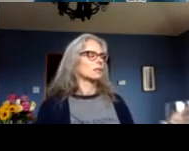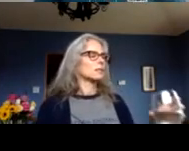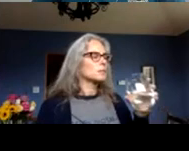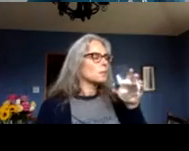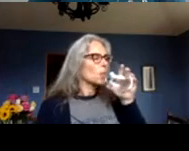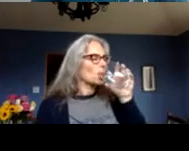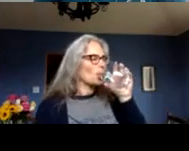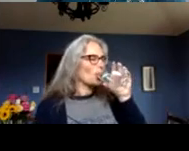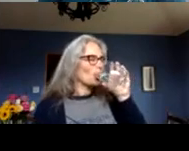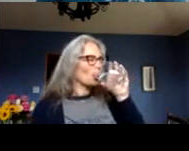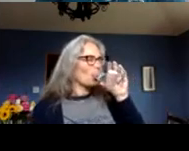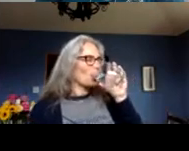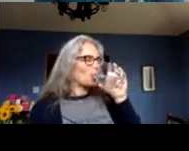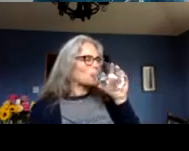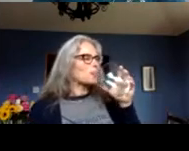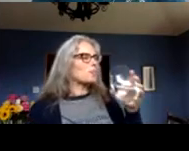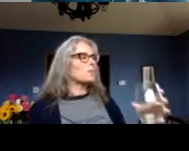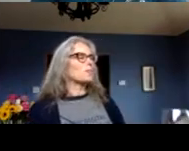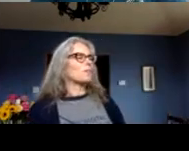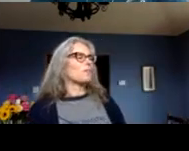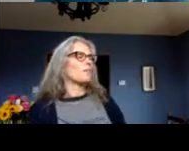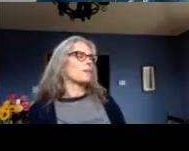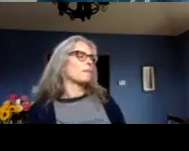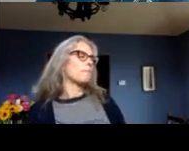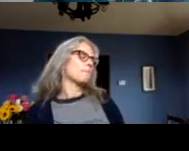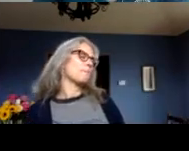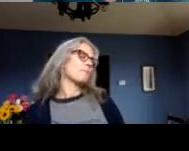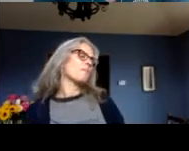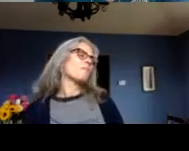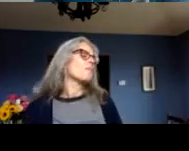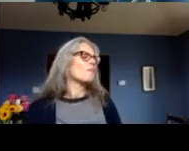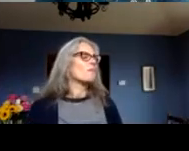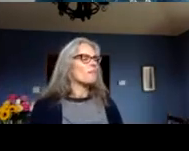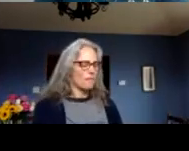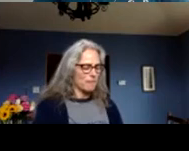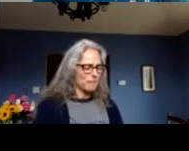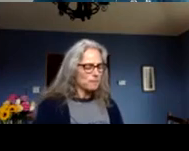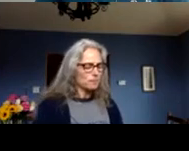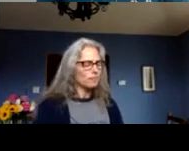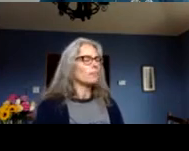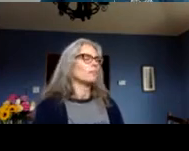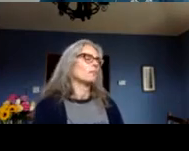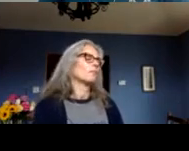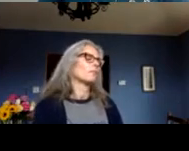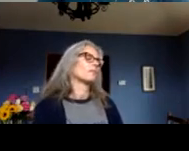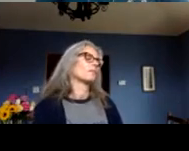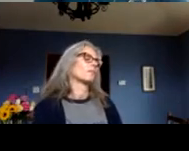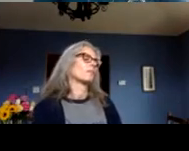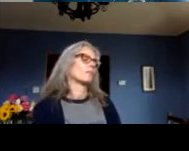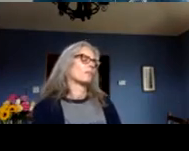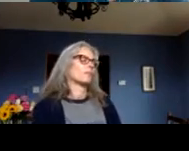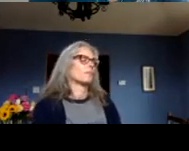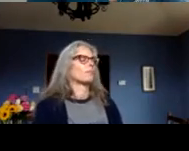Classroom creates for you when you make the classroom, when you create the classroom, is it gives you your own folder. You can put stuff in